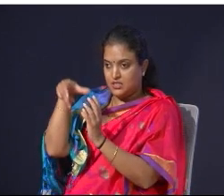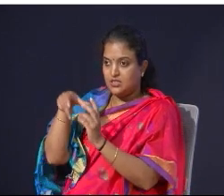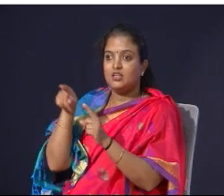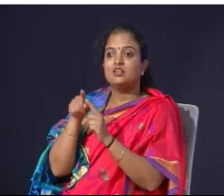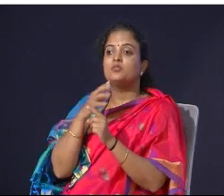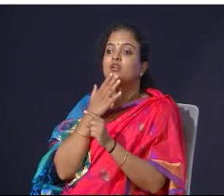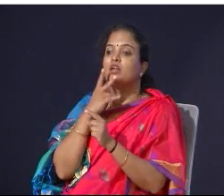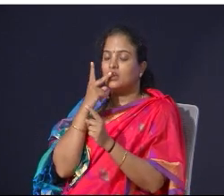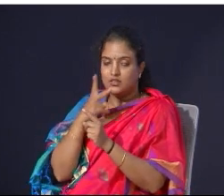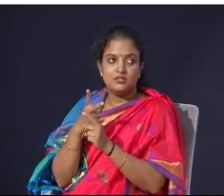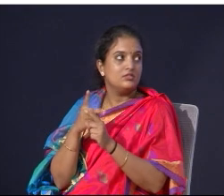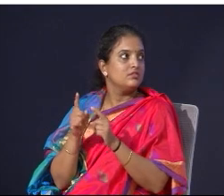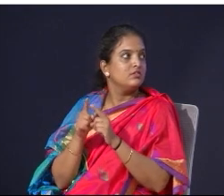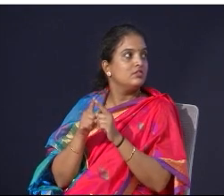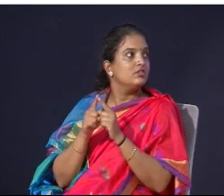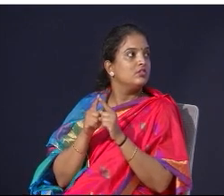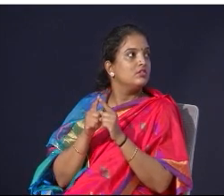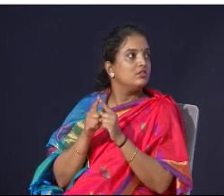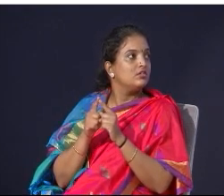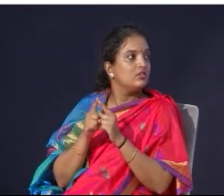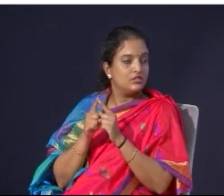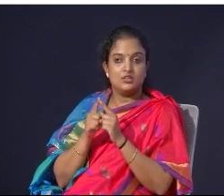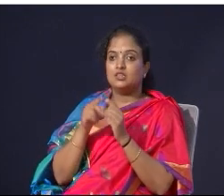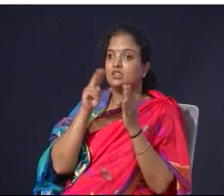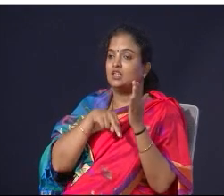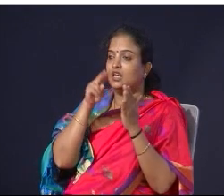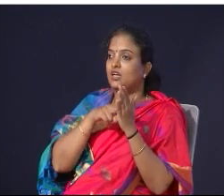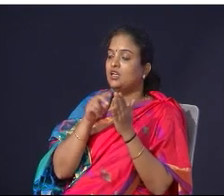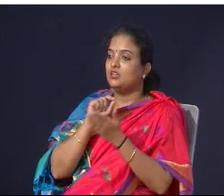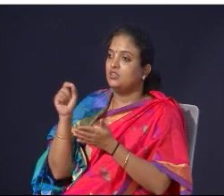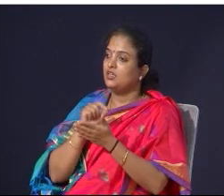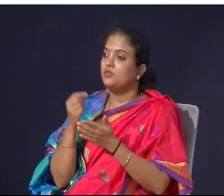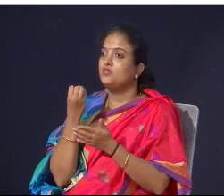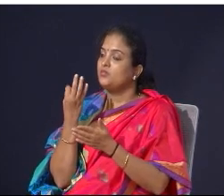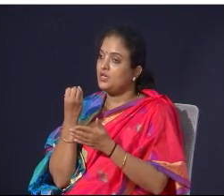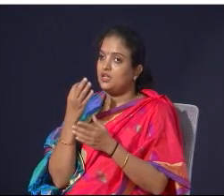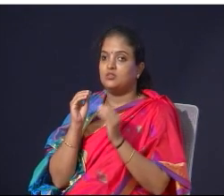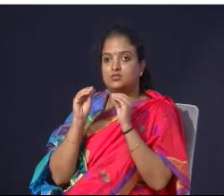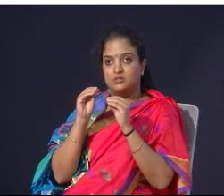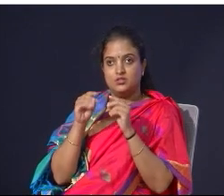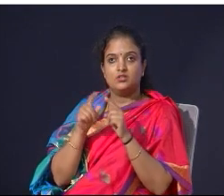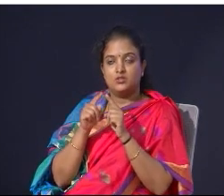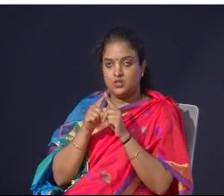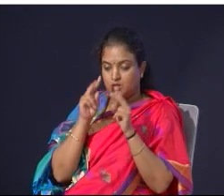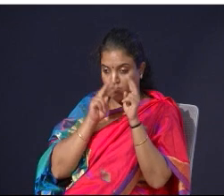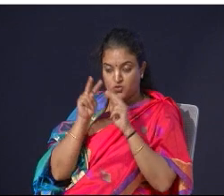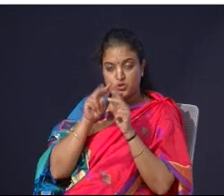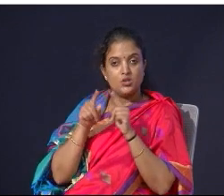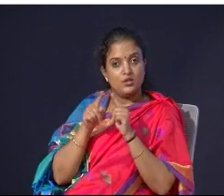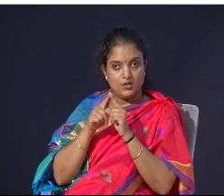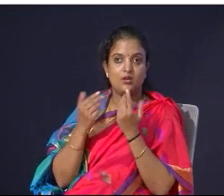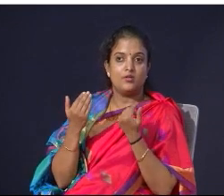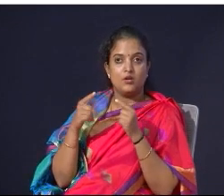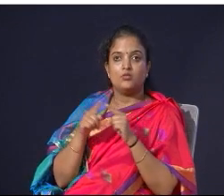is, right? Reading, writing and maths also can be taught in the visual utilization program with all